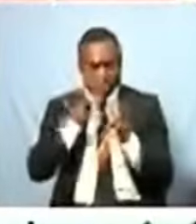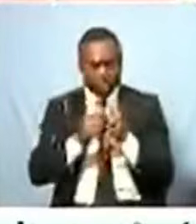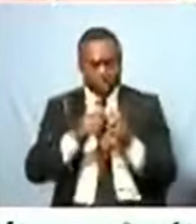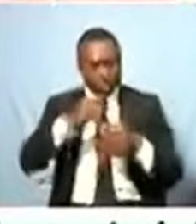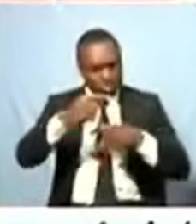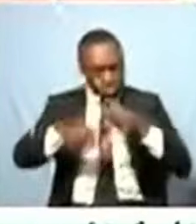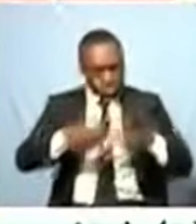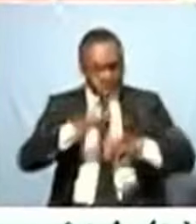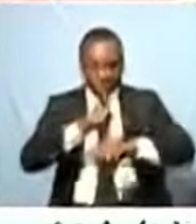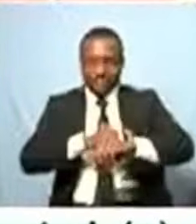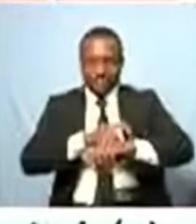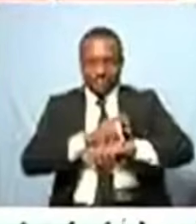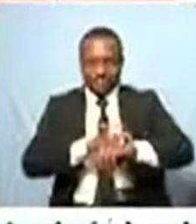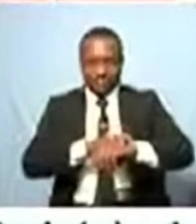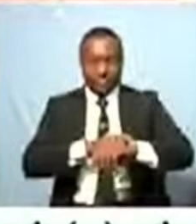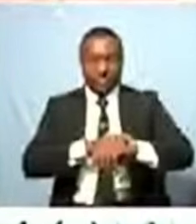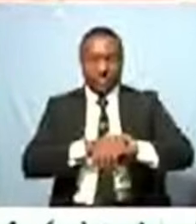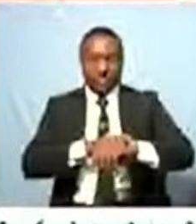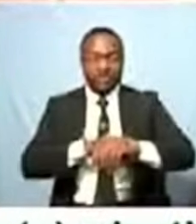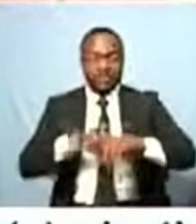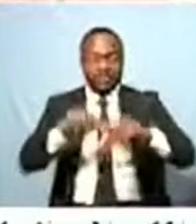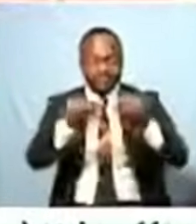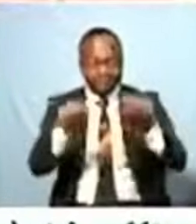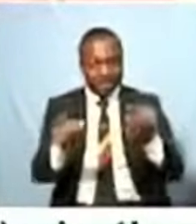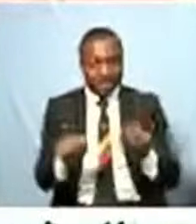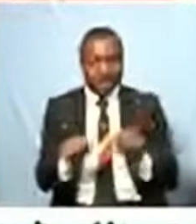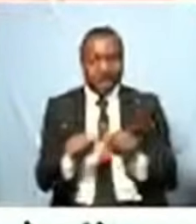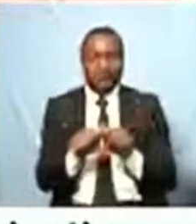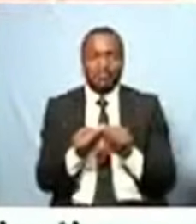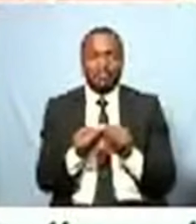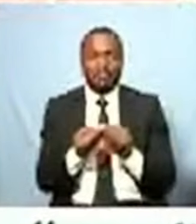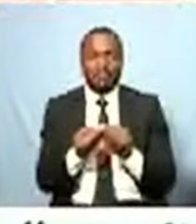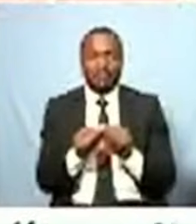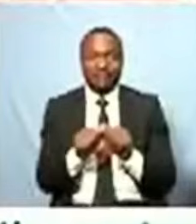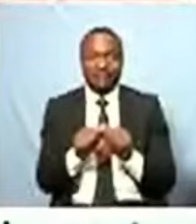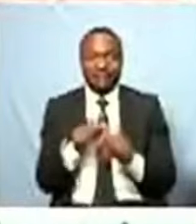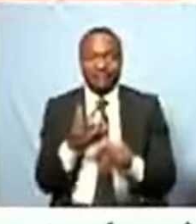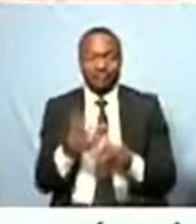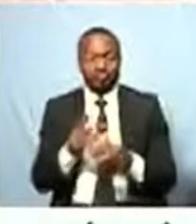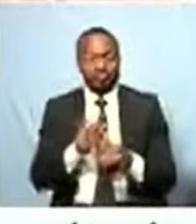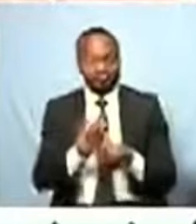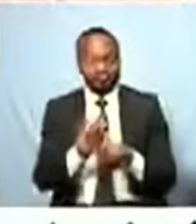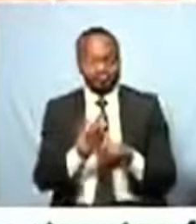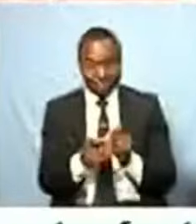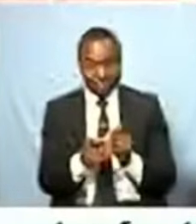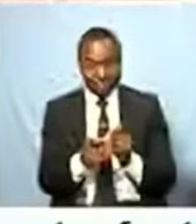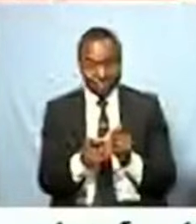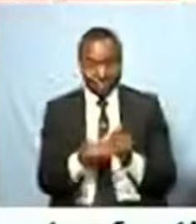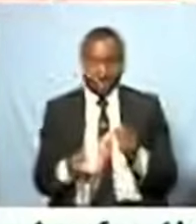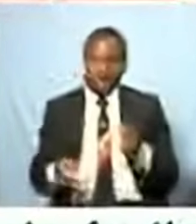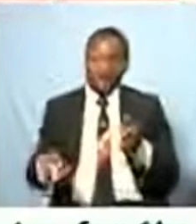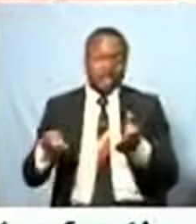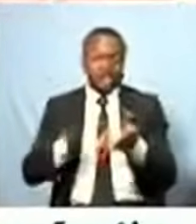the site conditions, in our view, may have changed. And a assessment, in fact, what we're going to do is